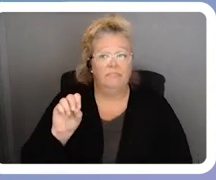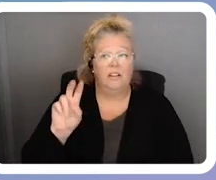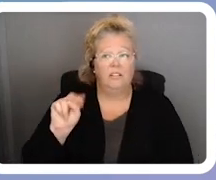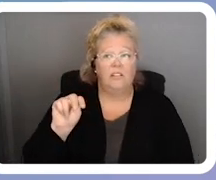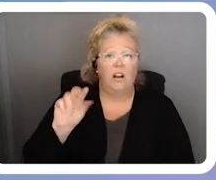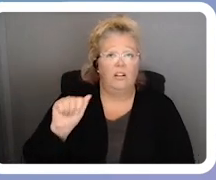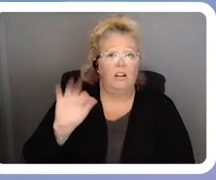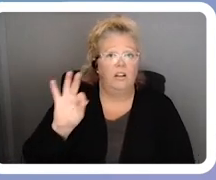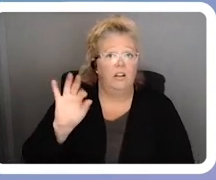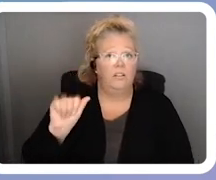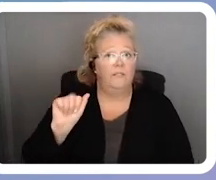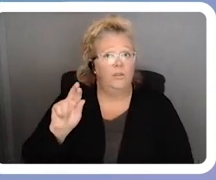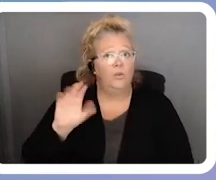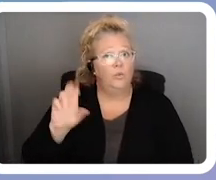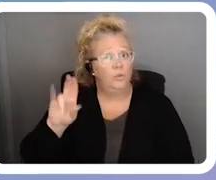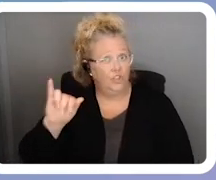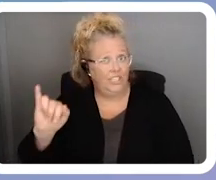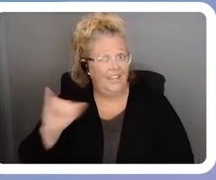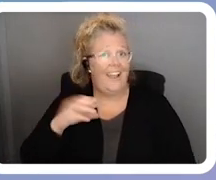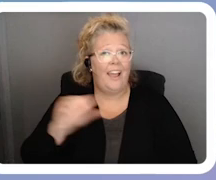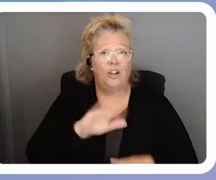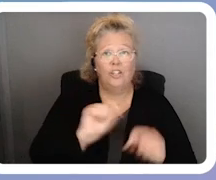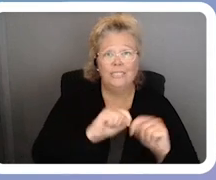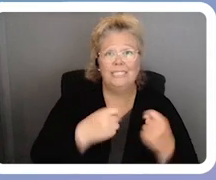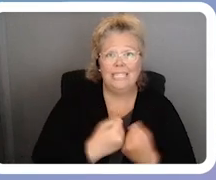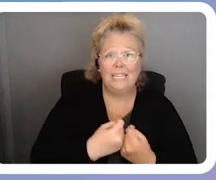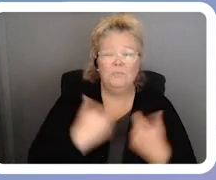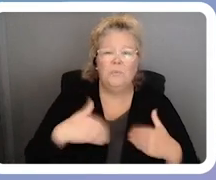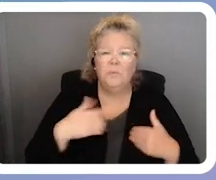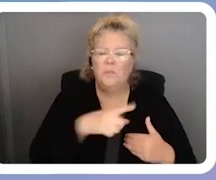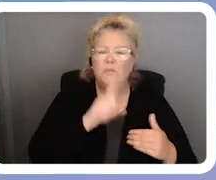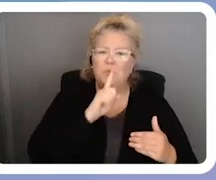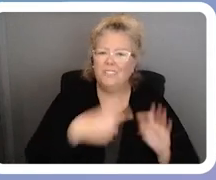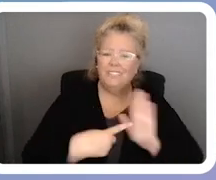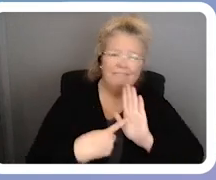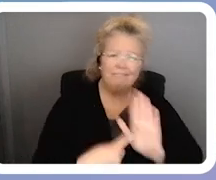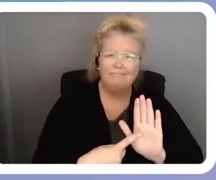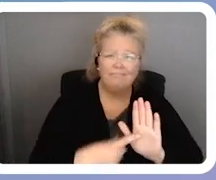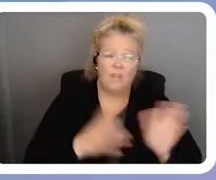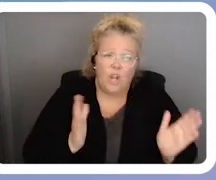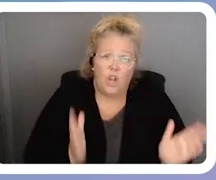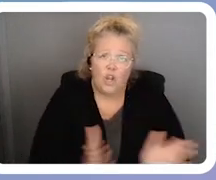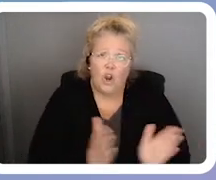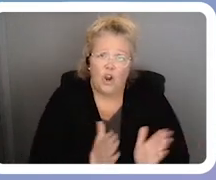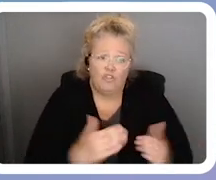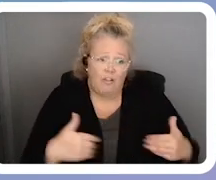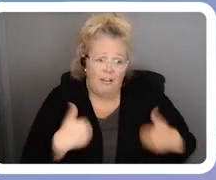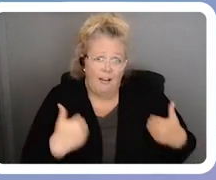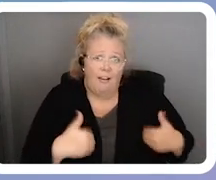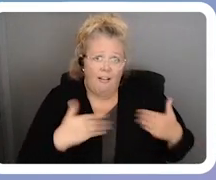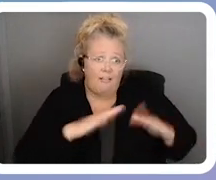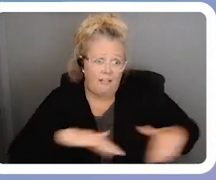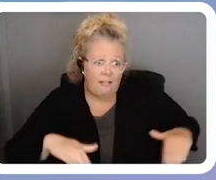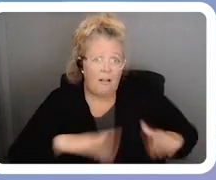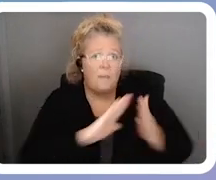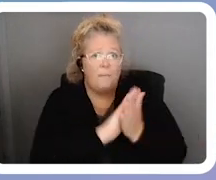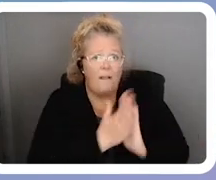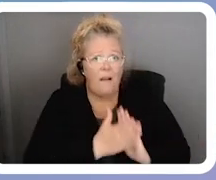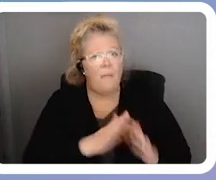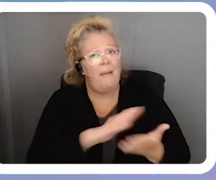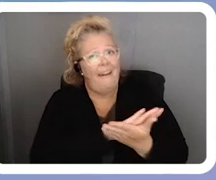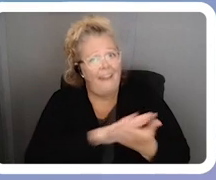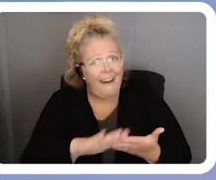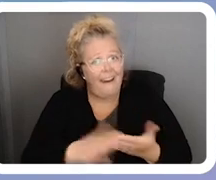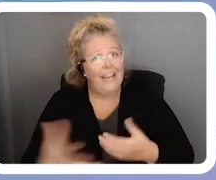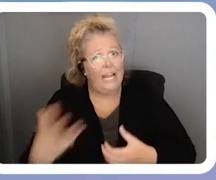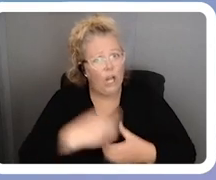Ferrucci and her team, this chapter is truly a beacon of hope and encouragement, nurturing a generation of young leaders to be accepting, kind, and inclusive